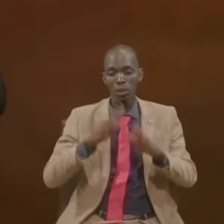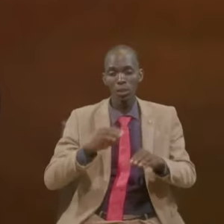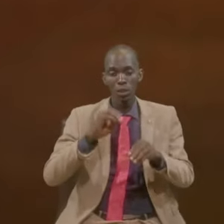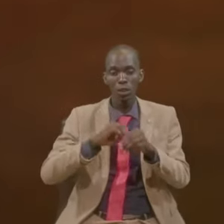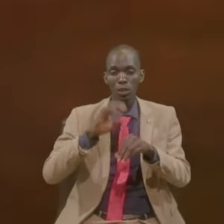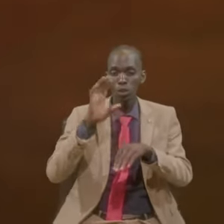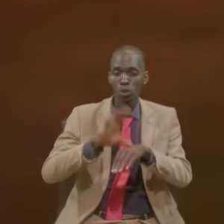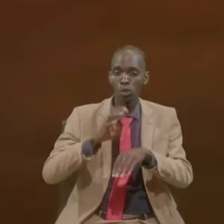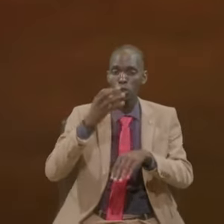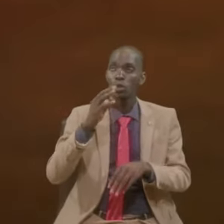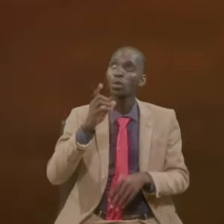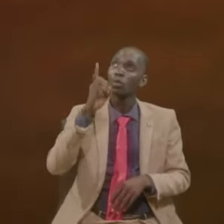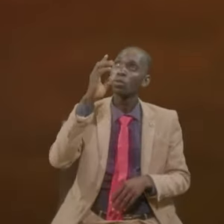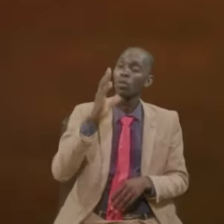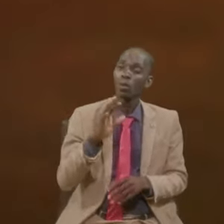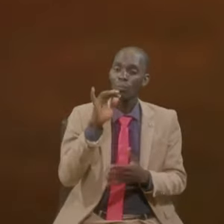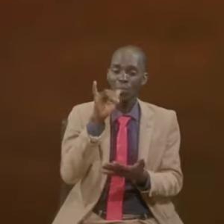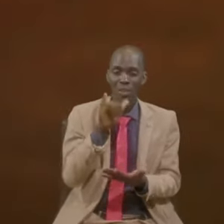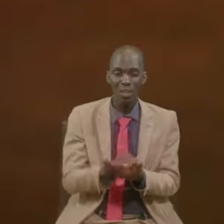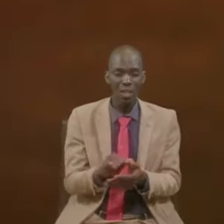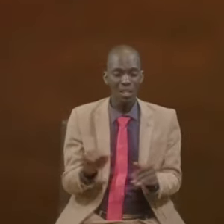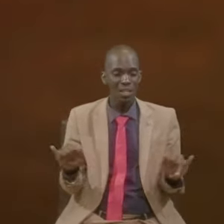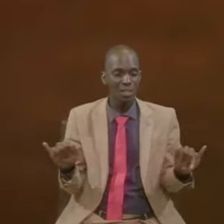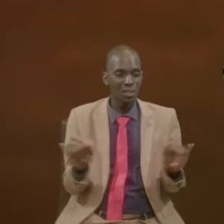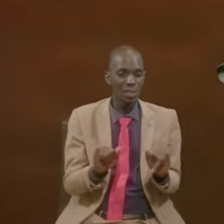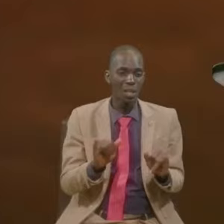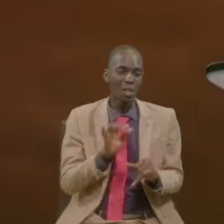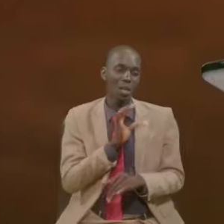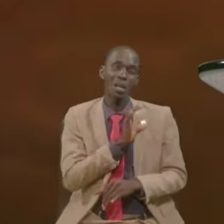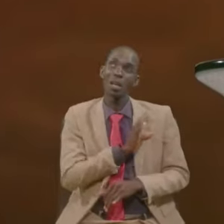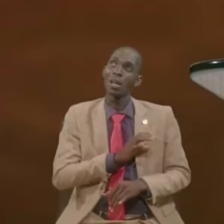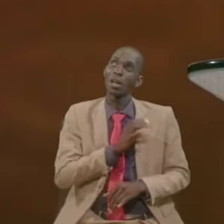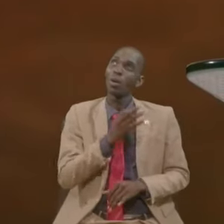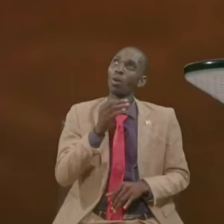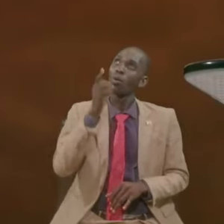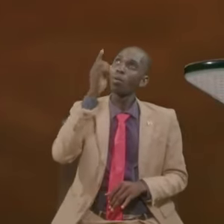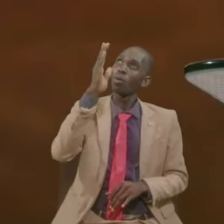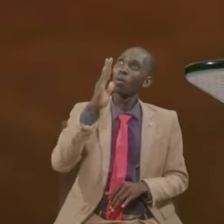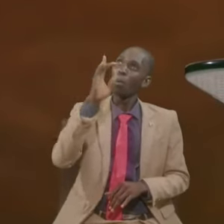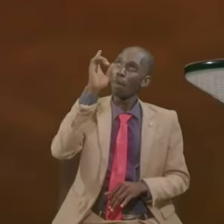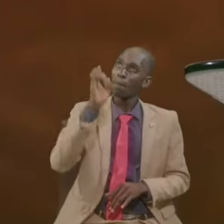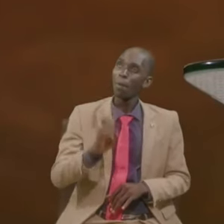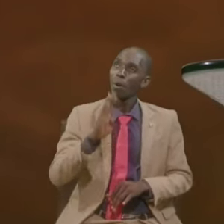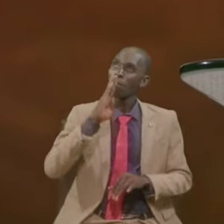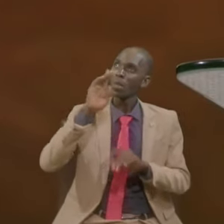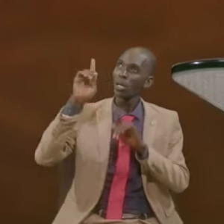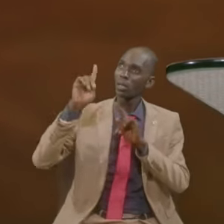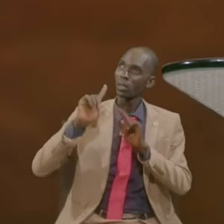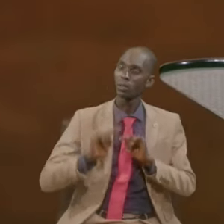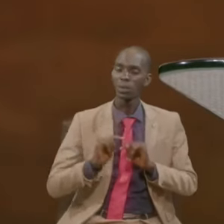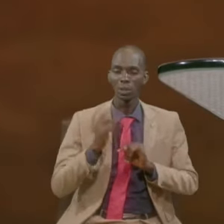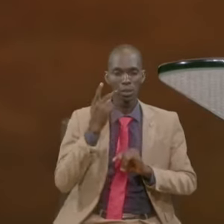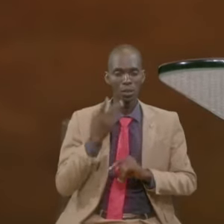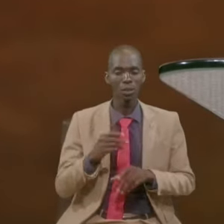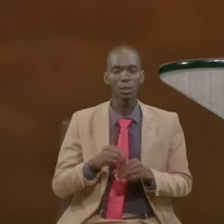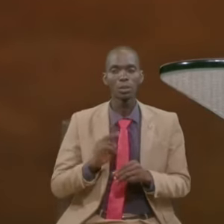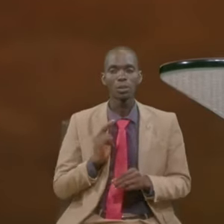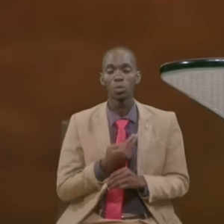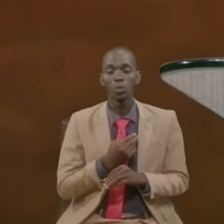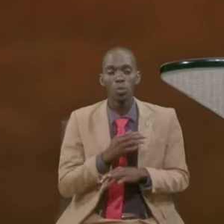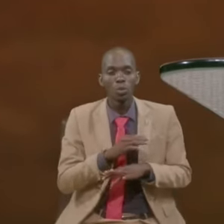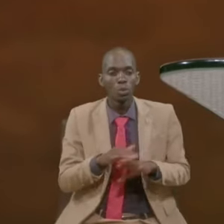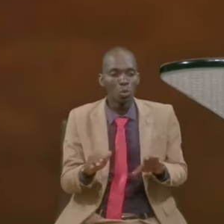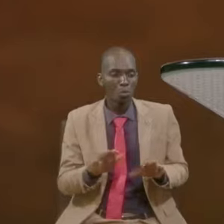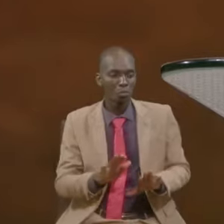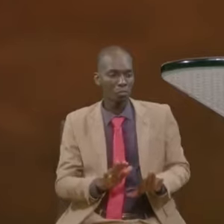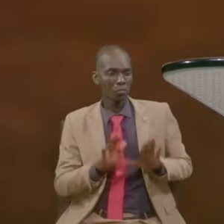that same character of God must be seen in us. We're no respecter of persons. We don't